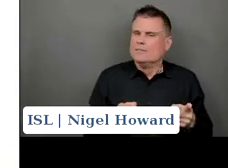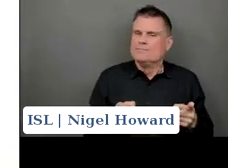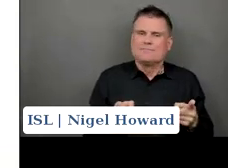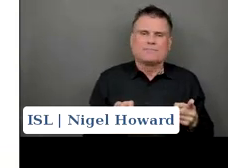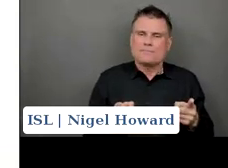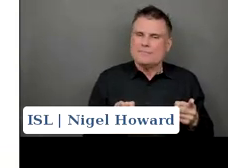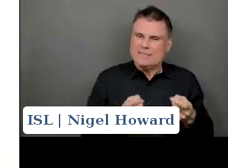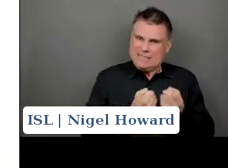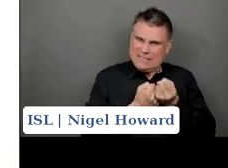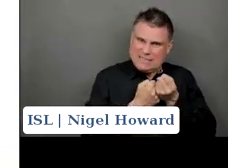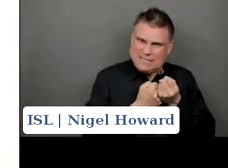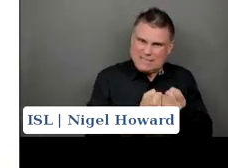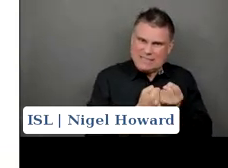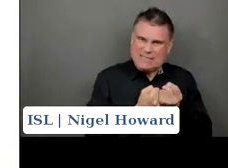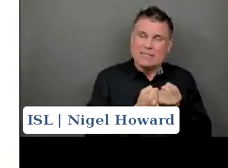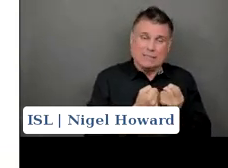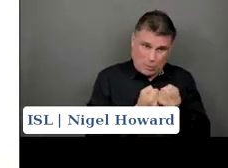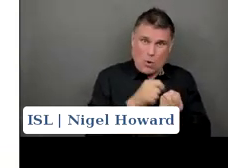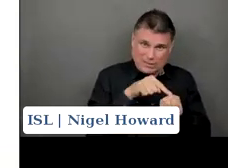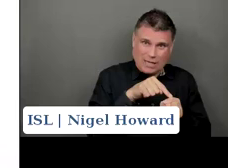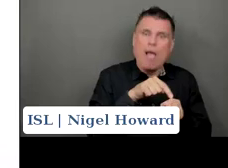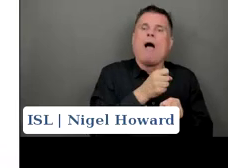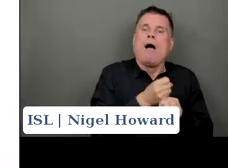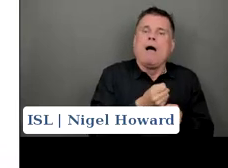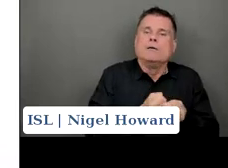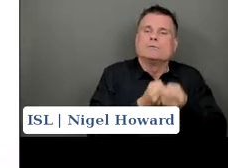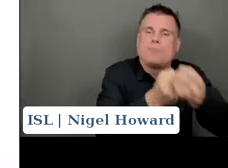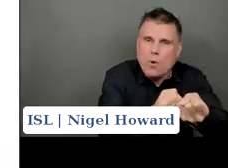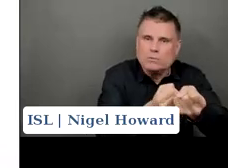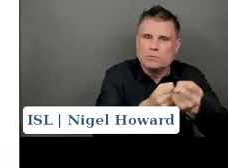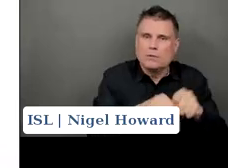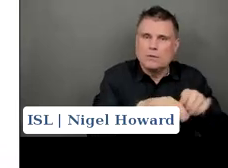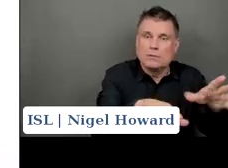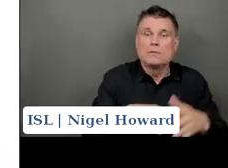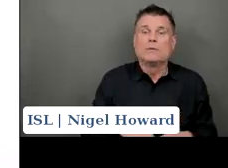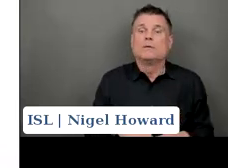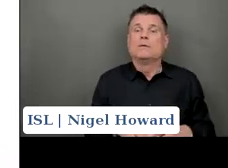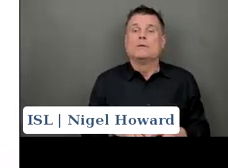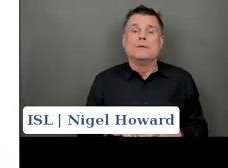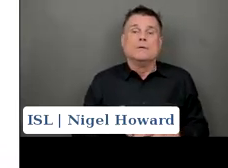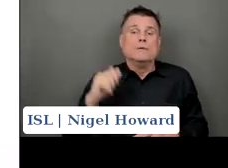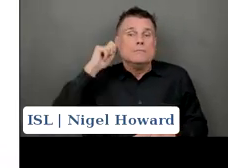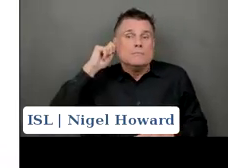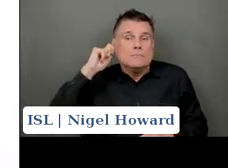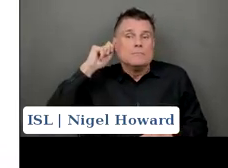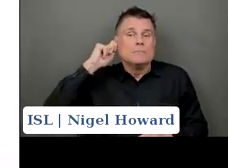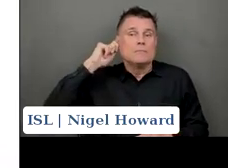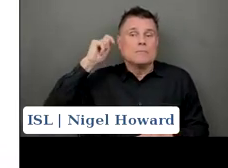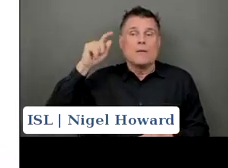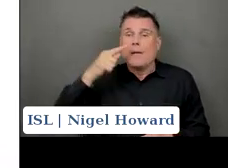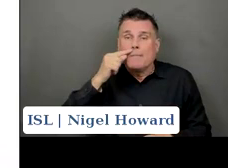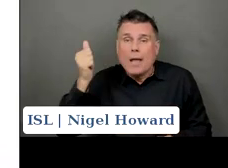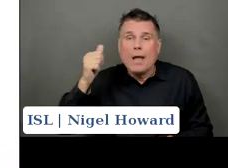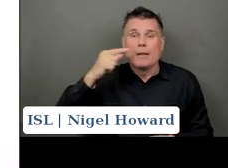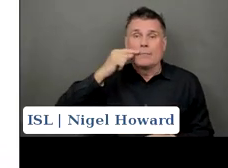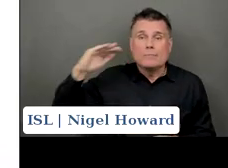also participate fully in caregiving and domestic responsibilities and be a part of their home lives in a way that currently